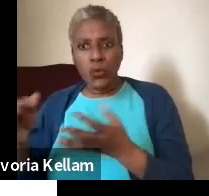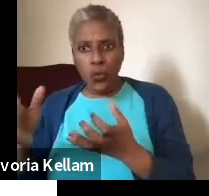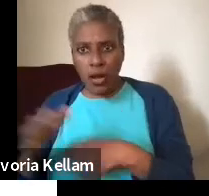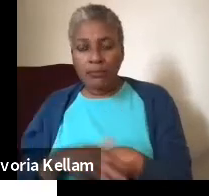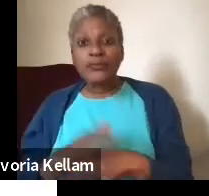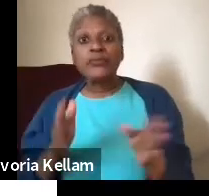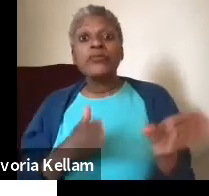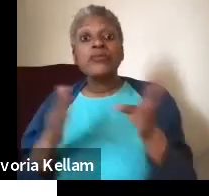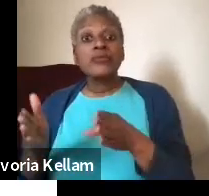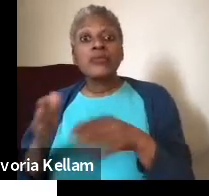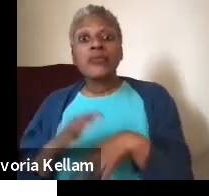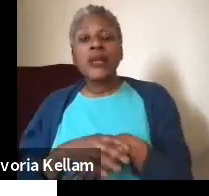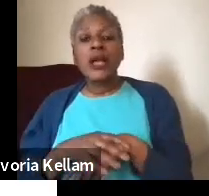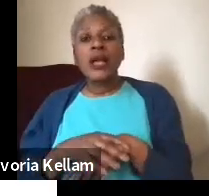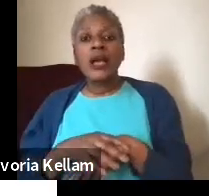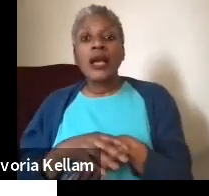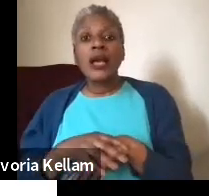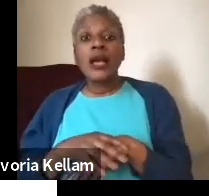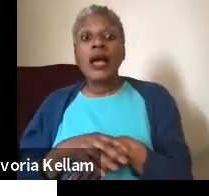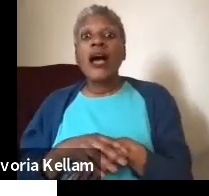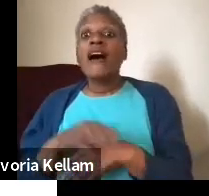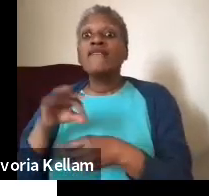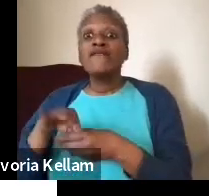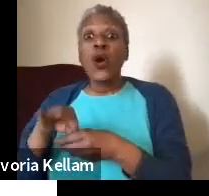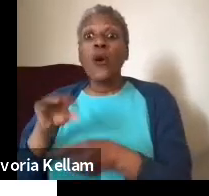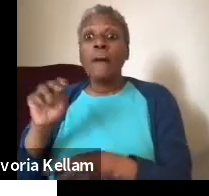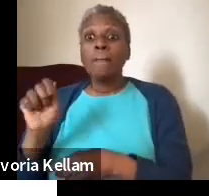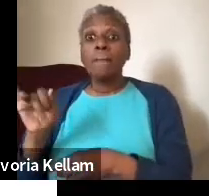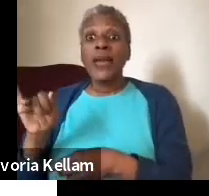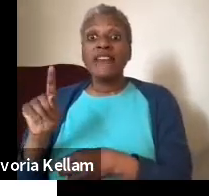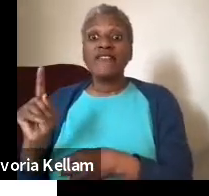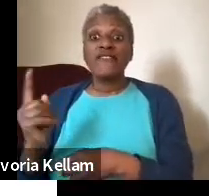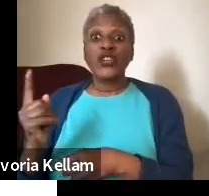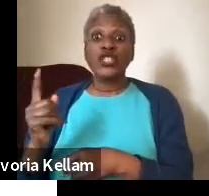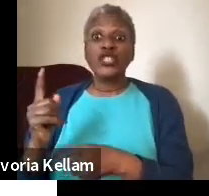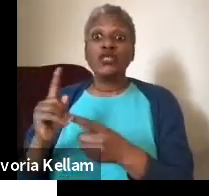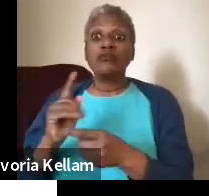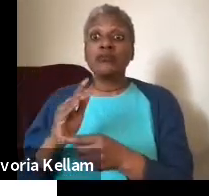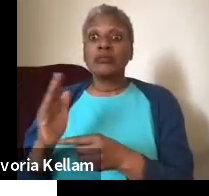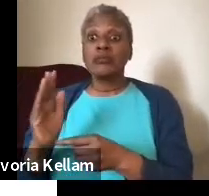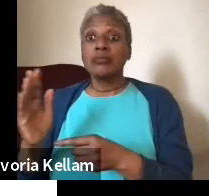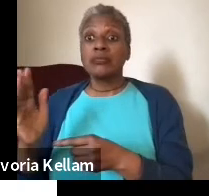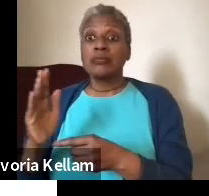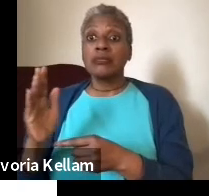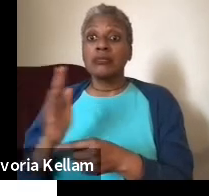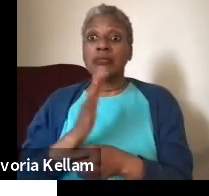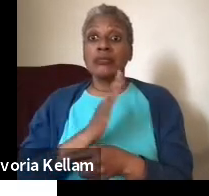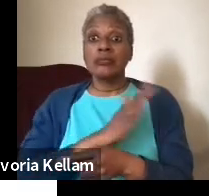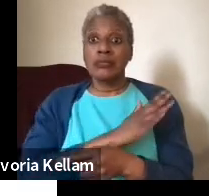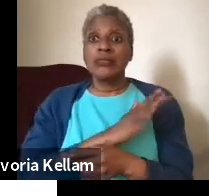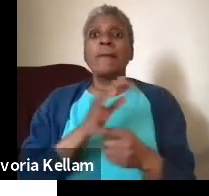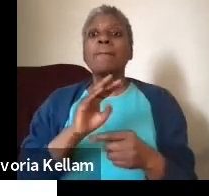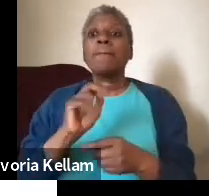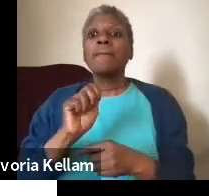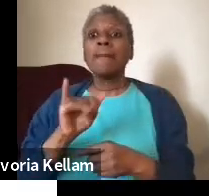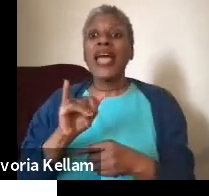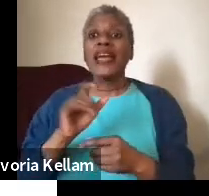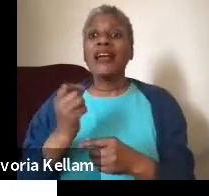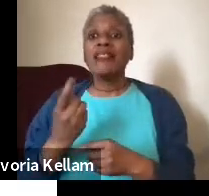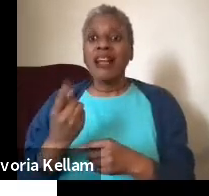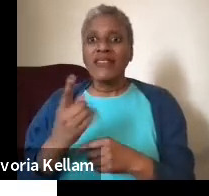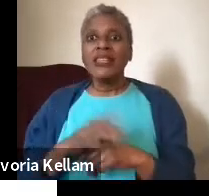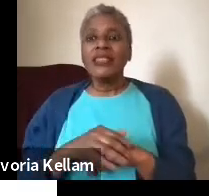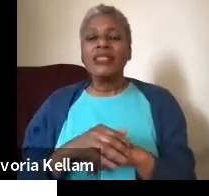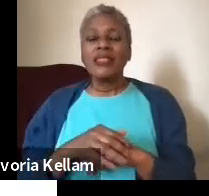is from May the 1st to May the 11th, but it's usually extended for a few days. Sometimes in the past, we needed